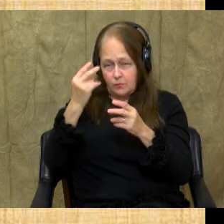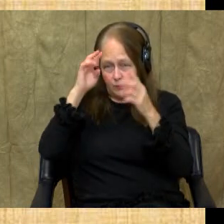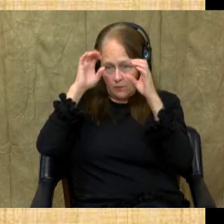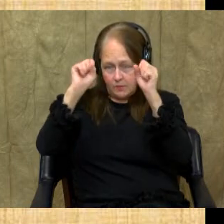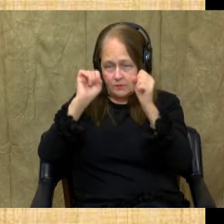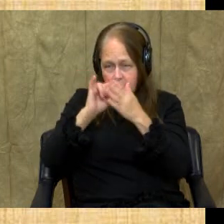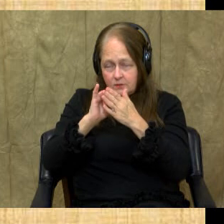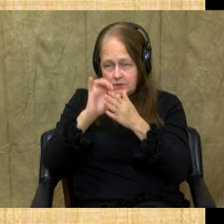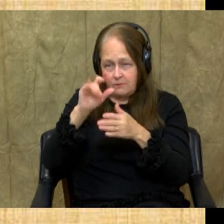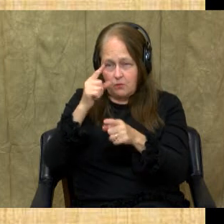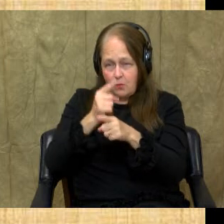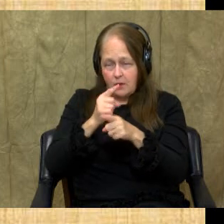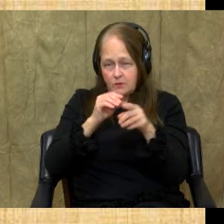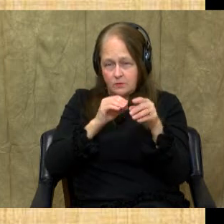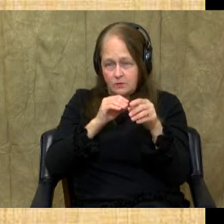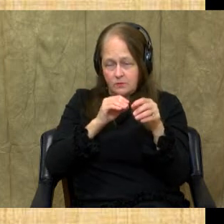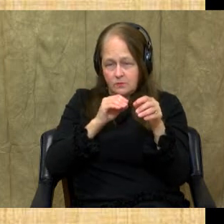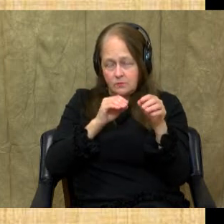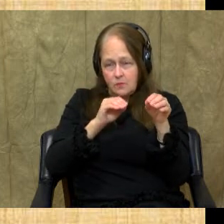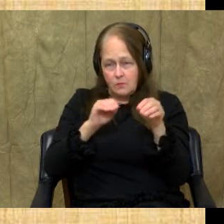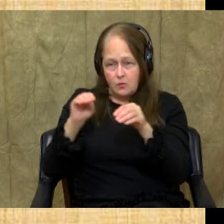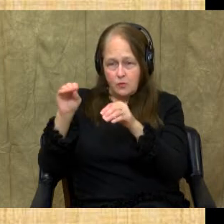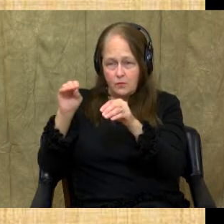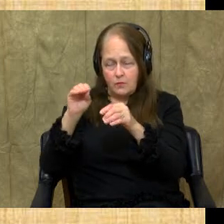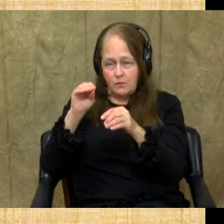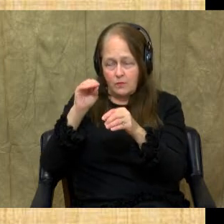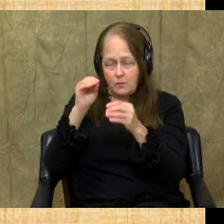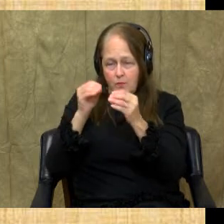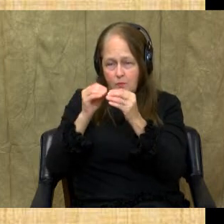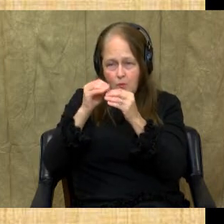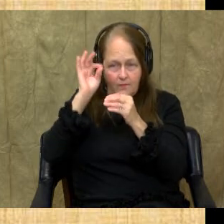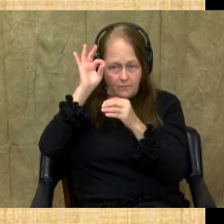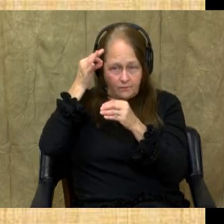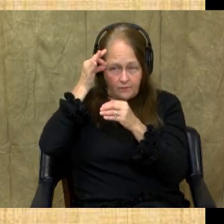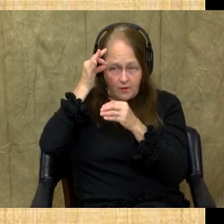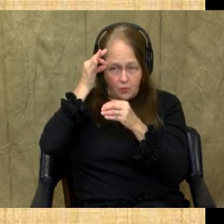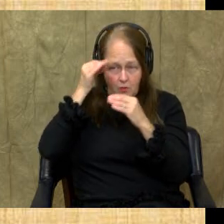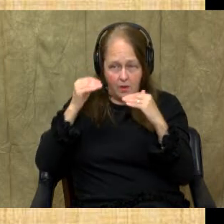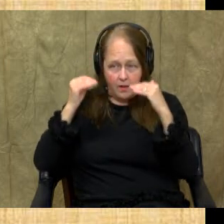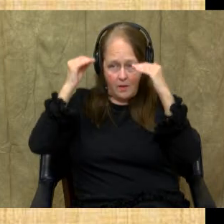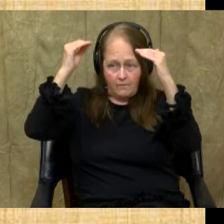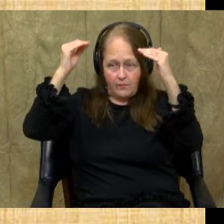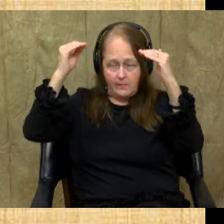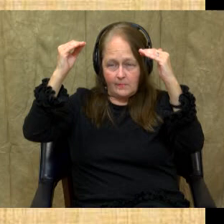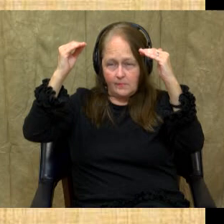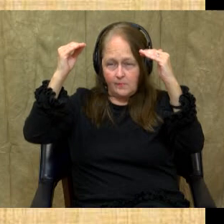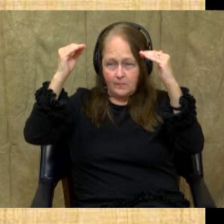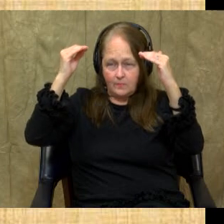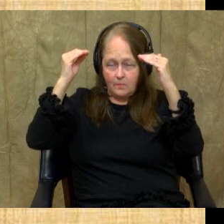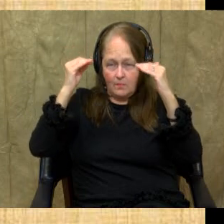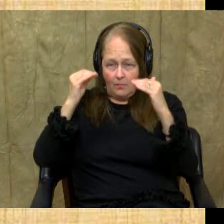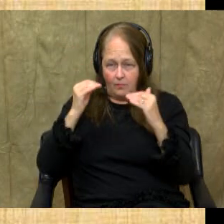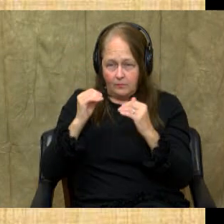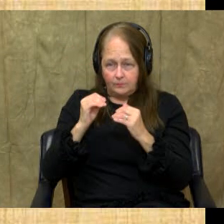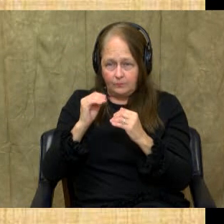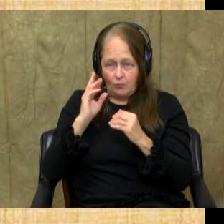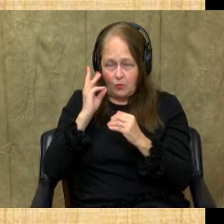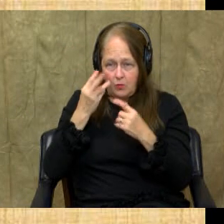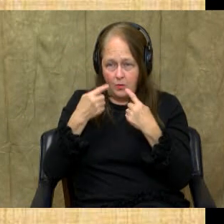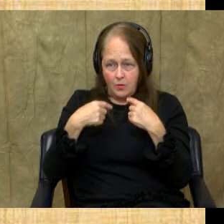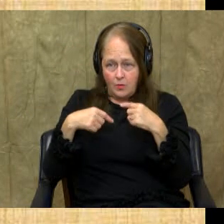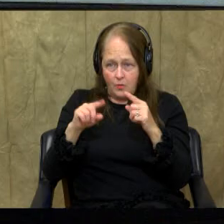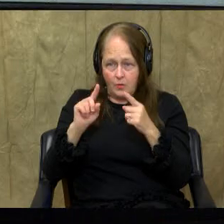you might have a chance to meet them and ask some questions. What questions would you ask the candidates? I'll give you a second or